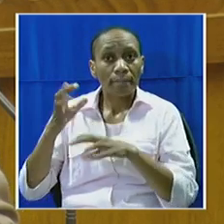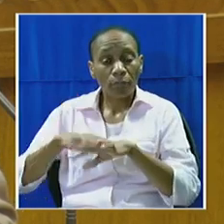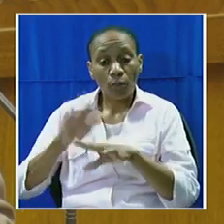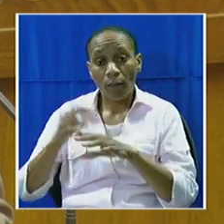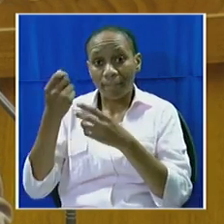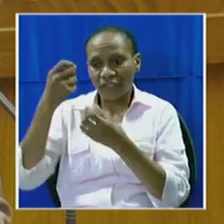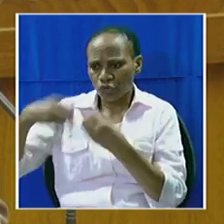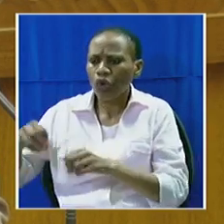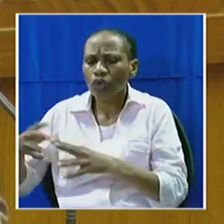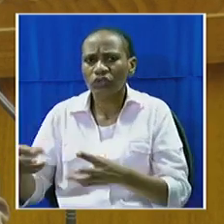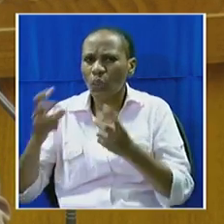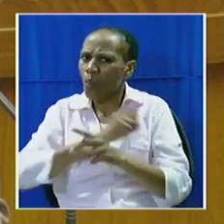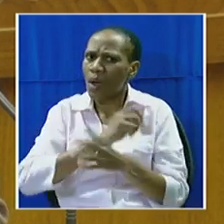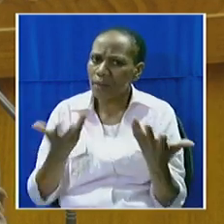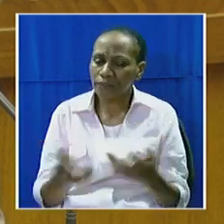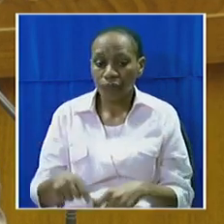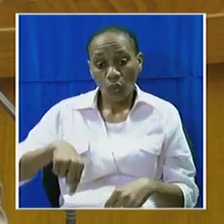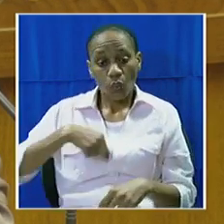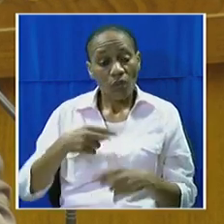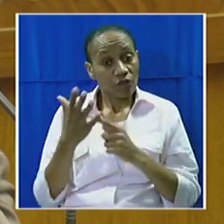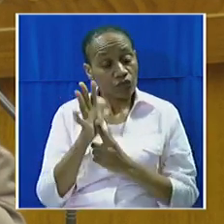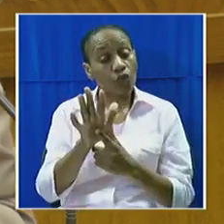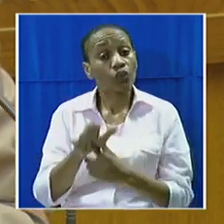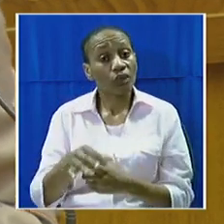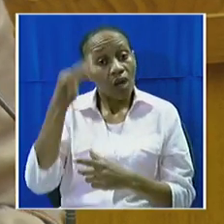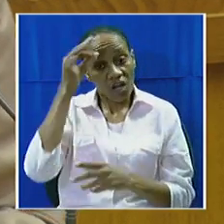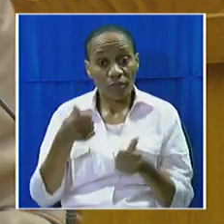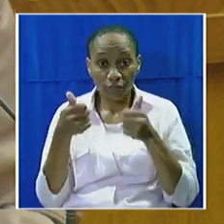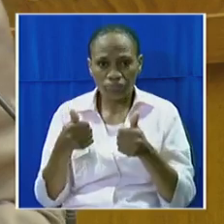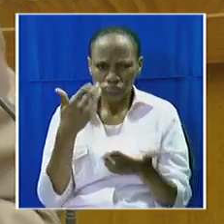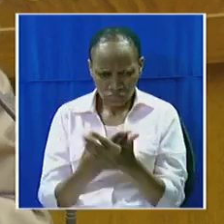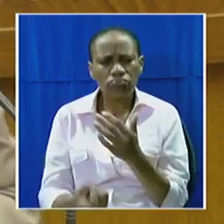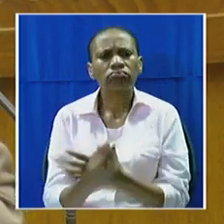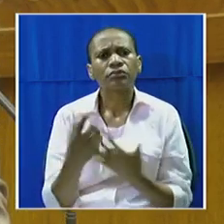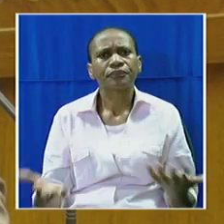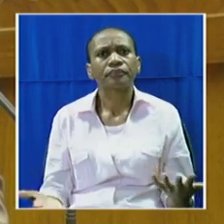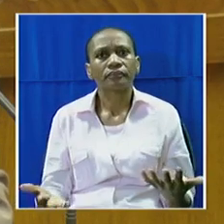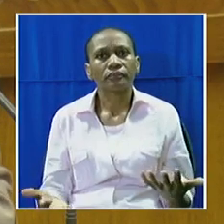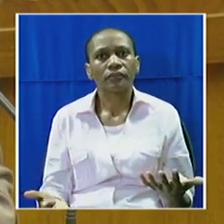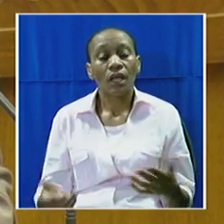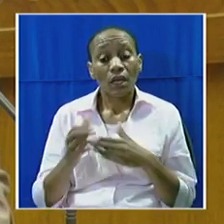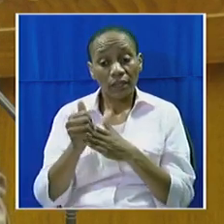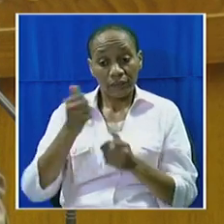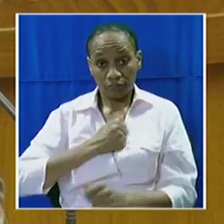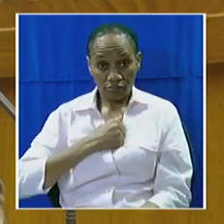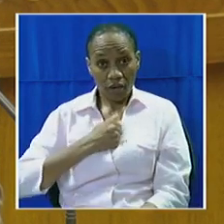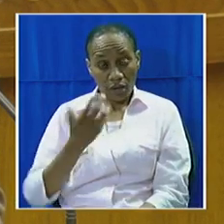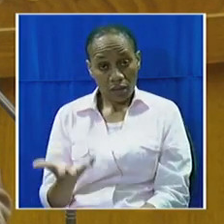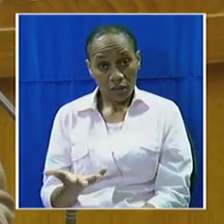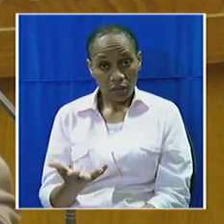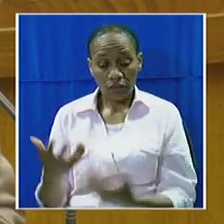revenue. Good has proven that good governance is possible. Our leader, Patricia de Lille,